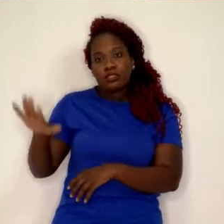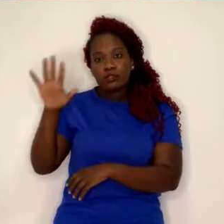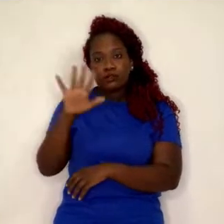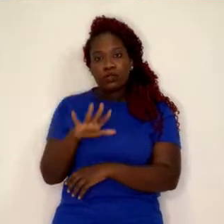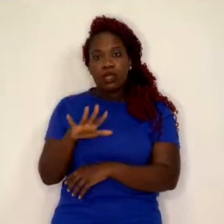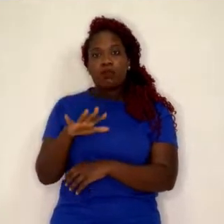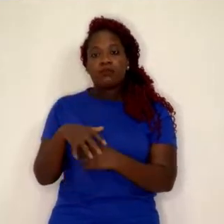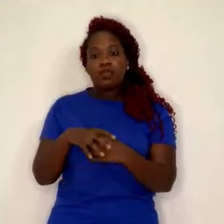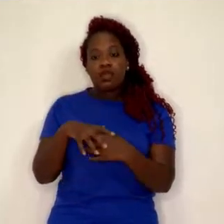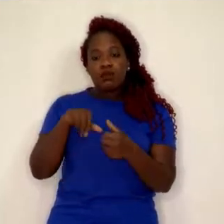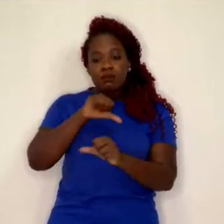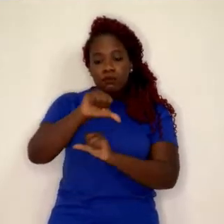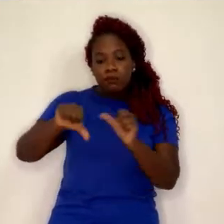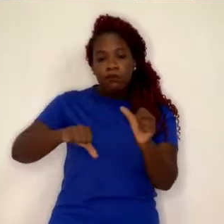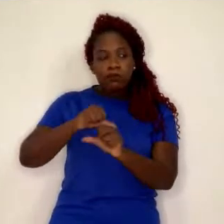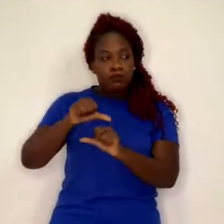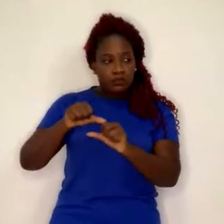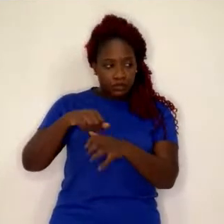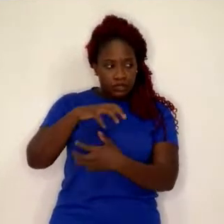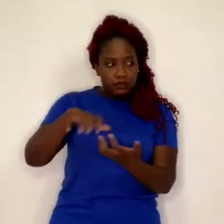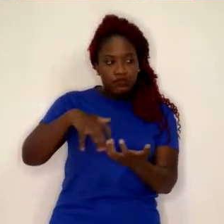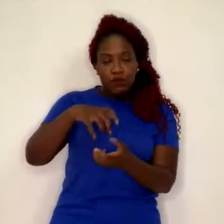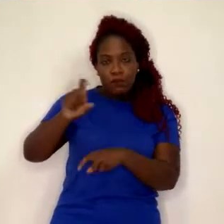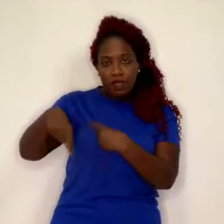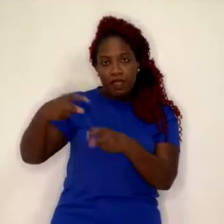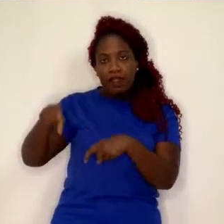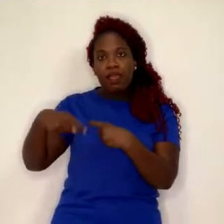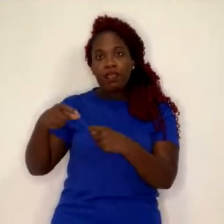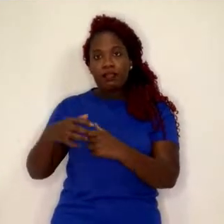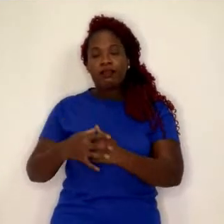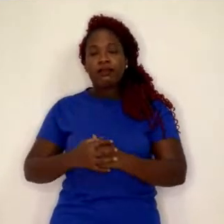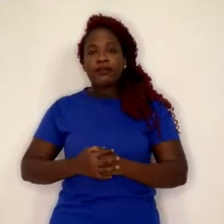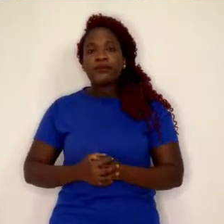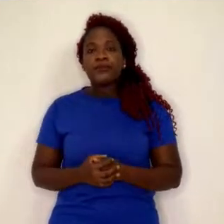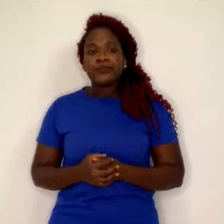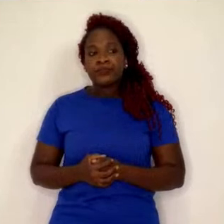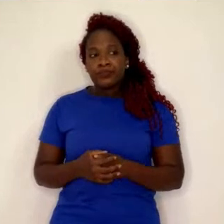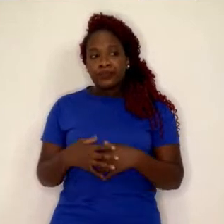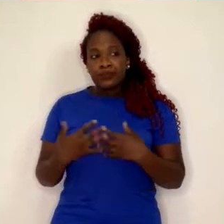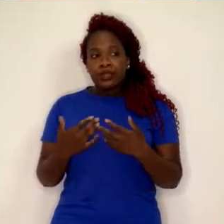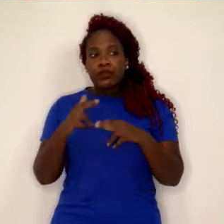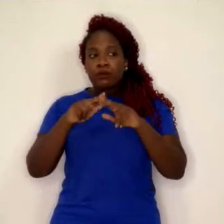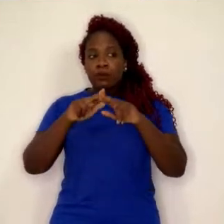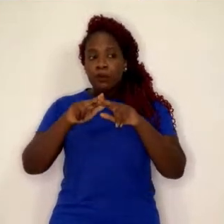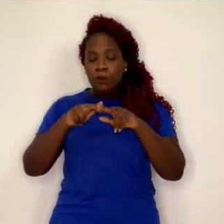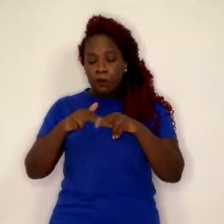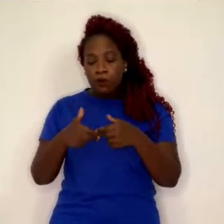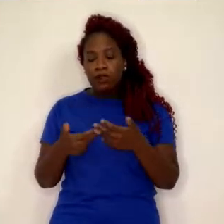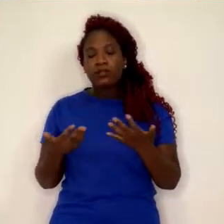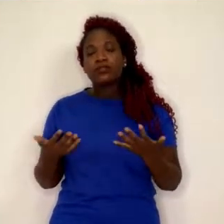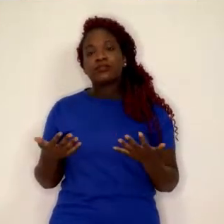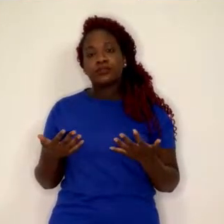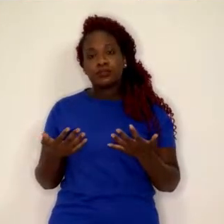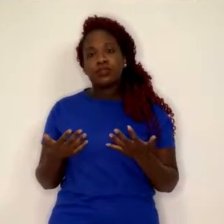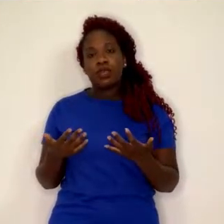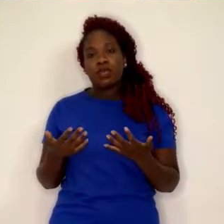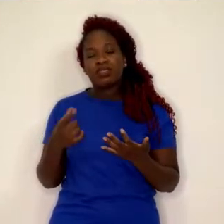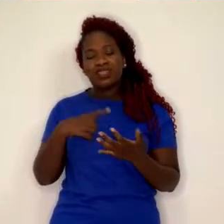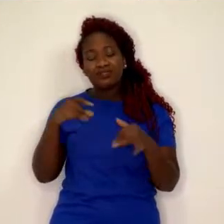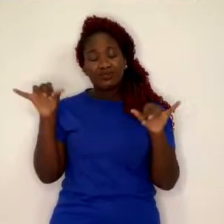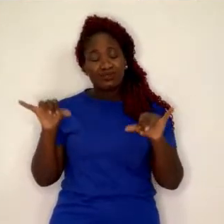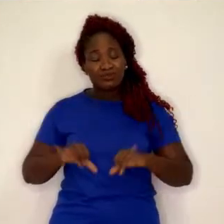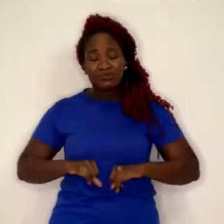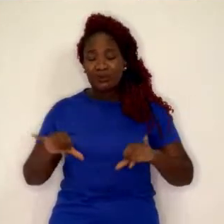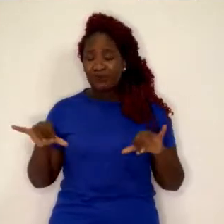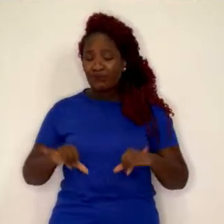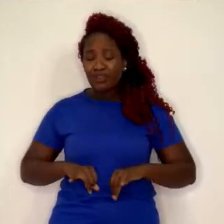program of agrarian reform, a pioneering program. And under these circumstances,